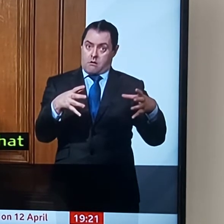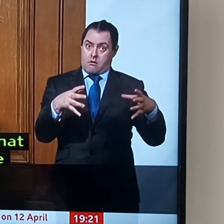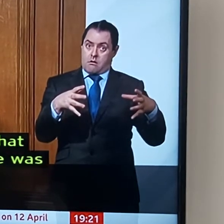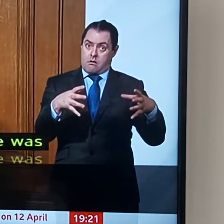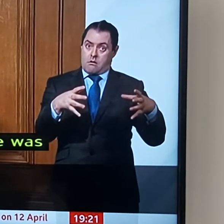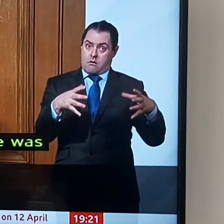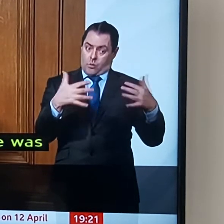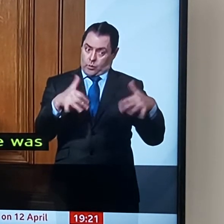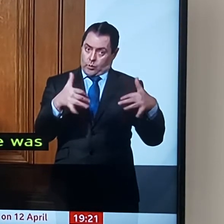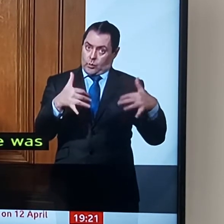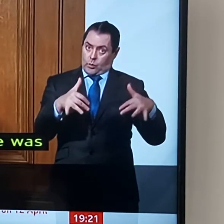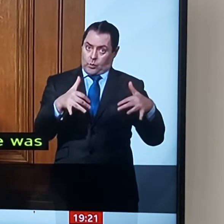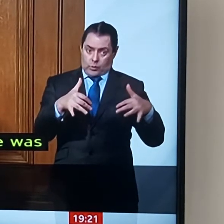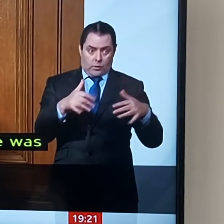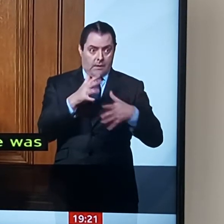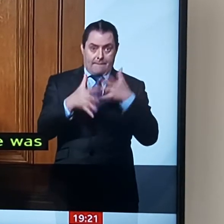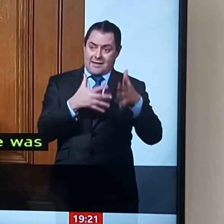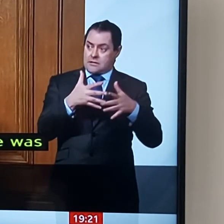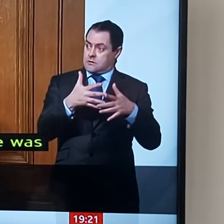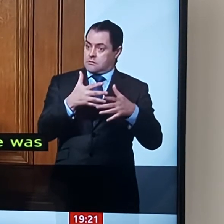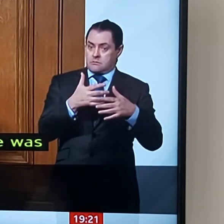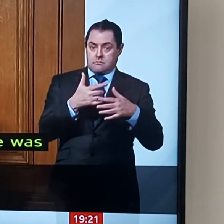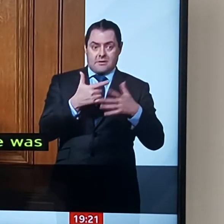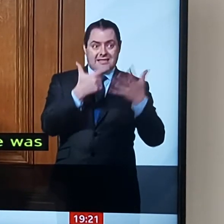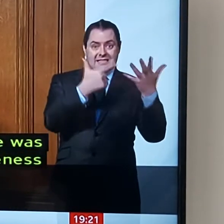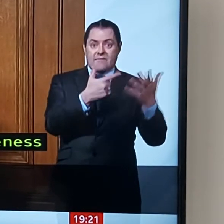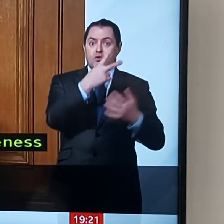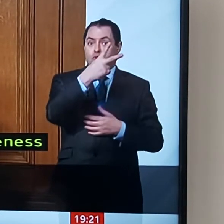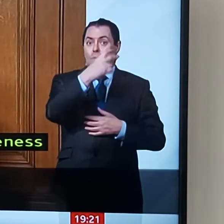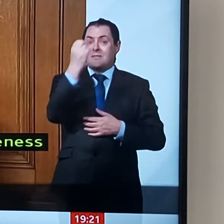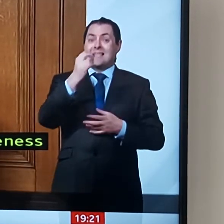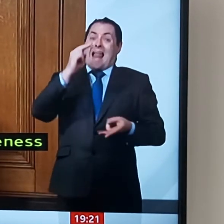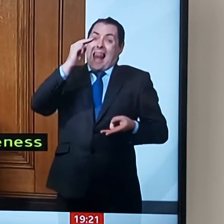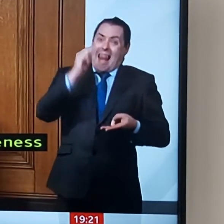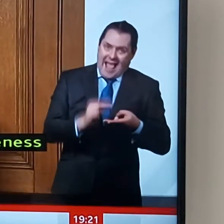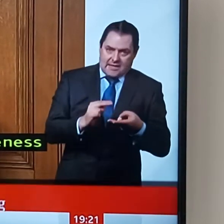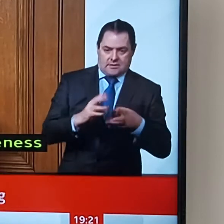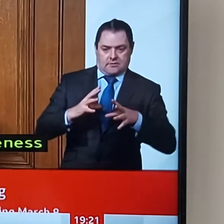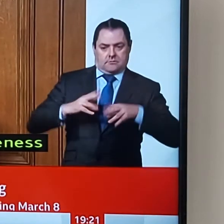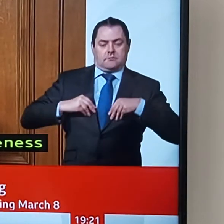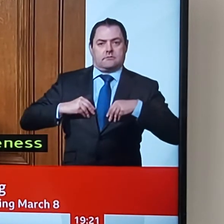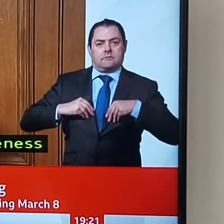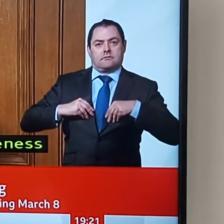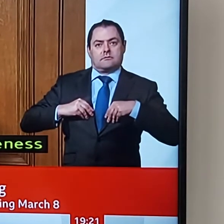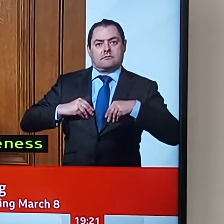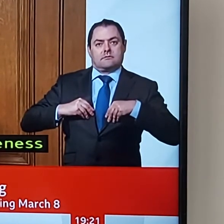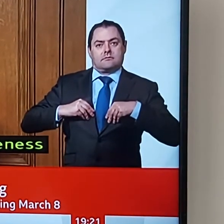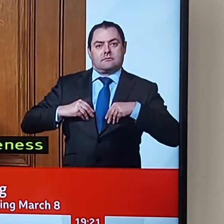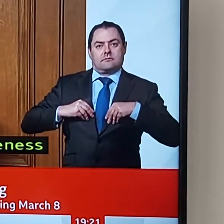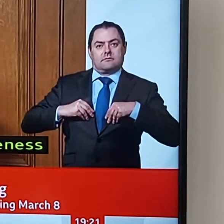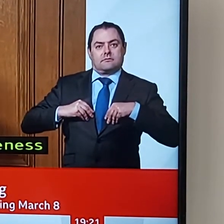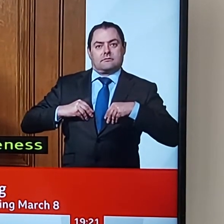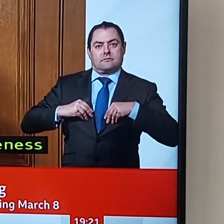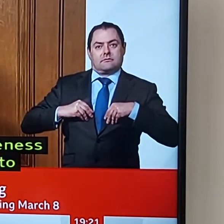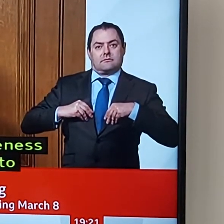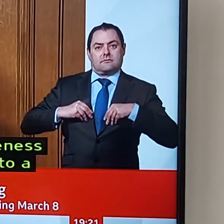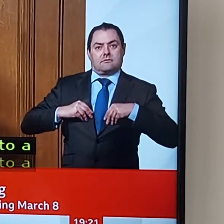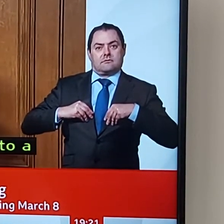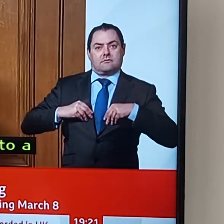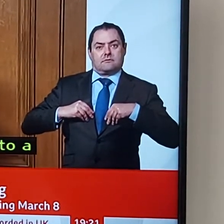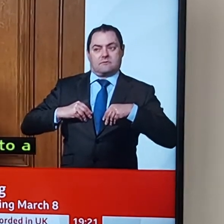vaccine. The vaccine led to a 72% reduction in the number of people who developed an infection, even